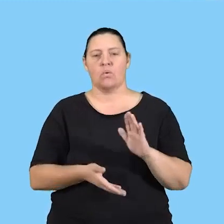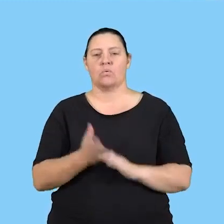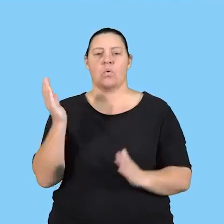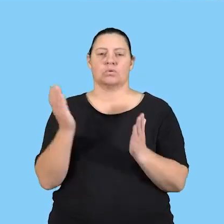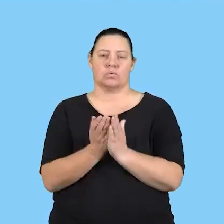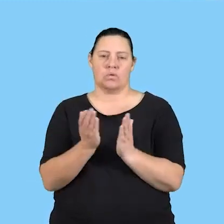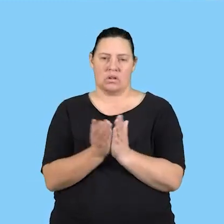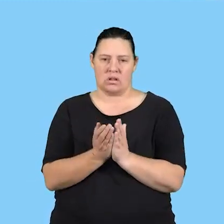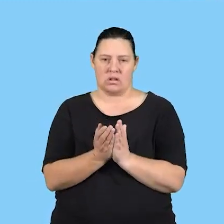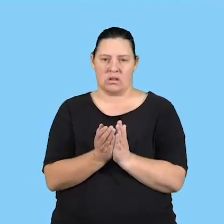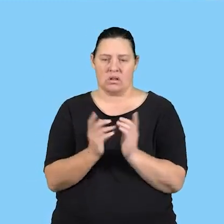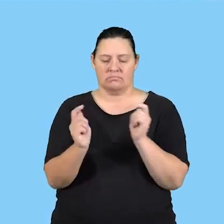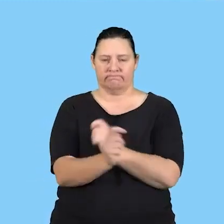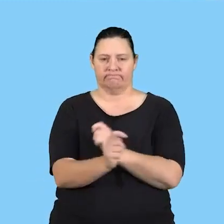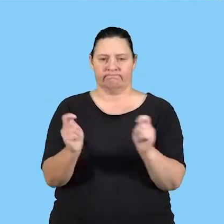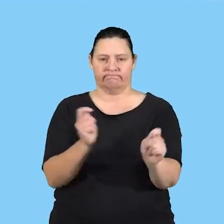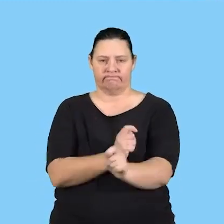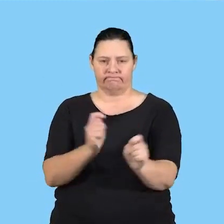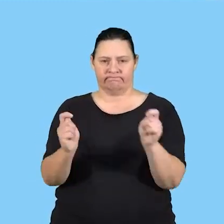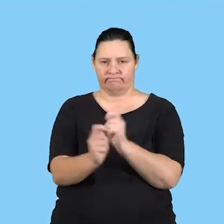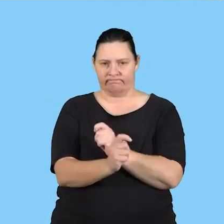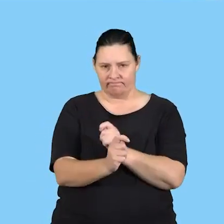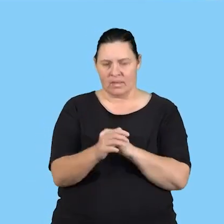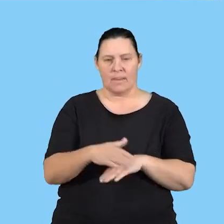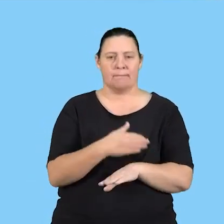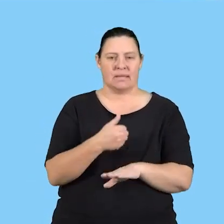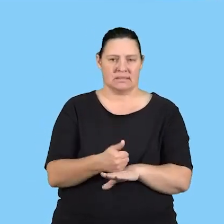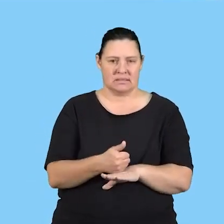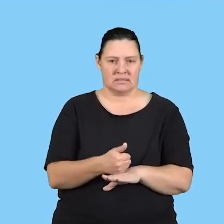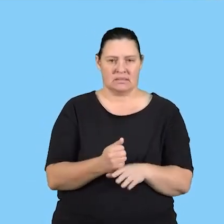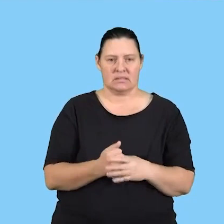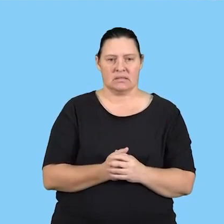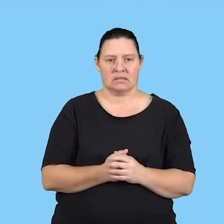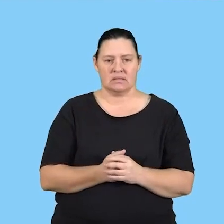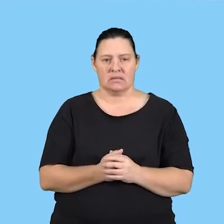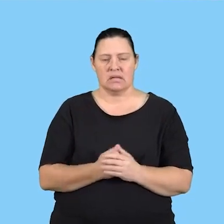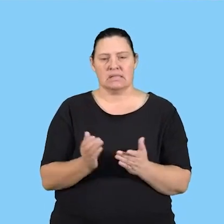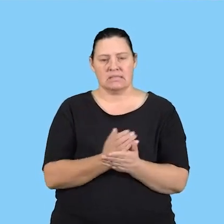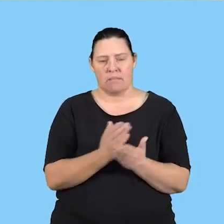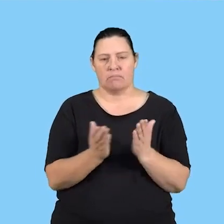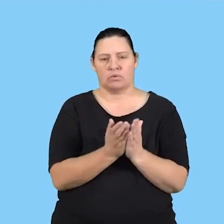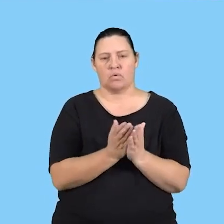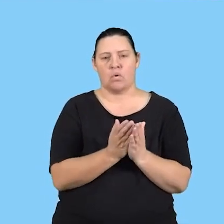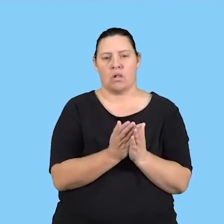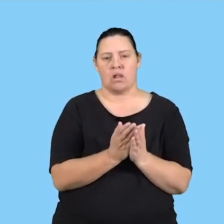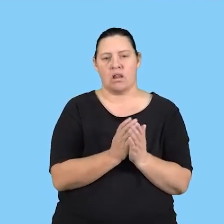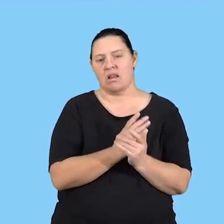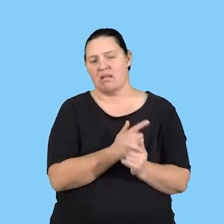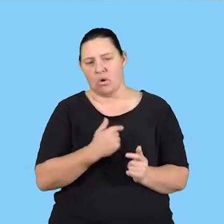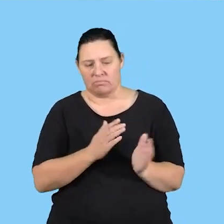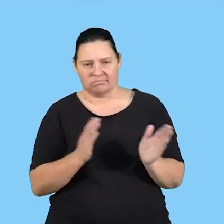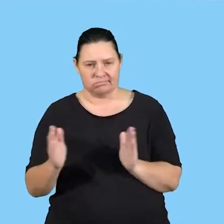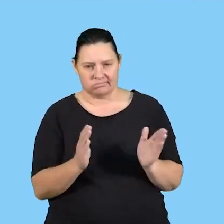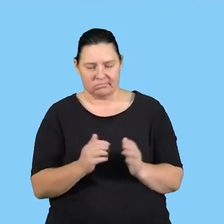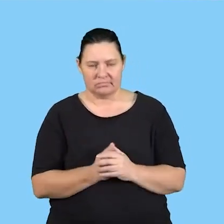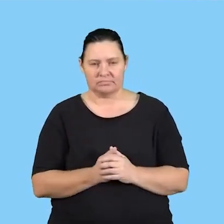school on rotational basis or also platooning in some schools. By the